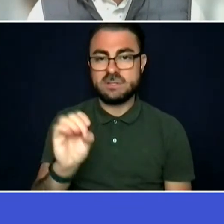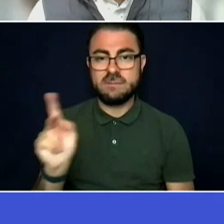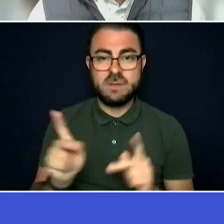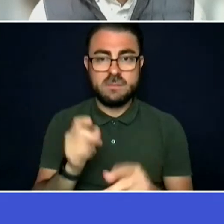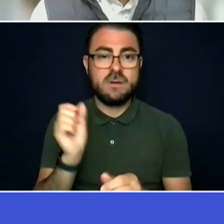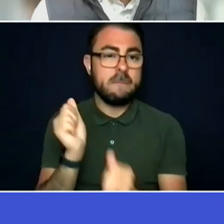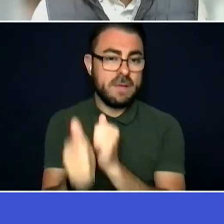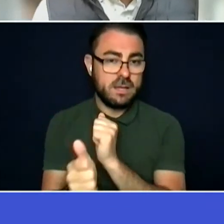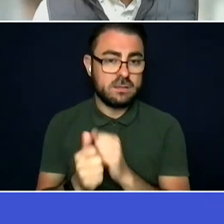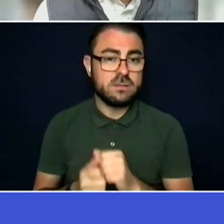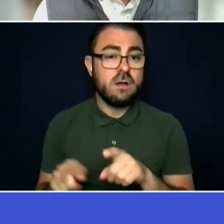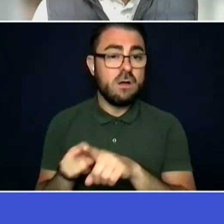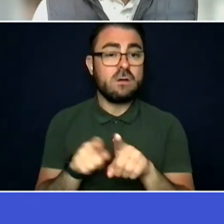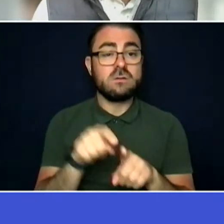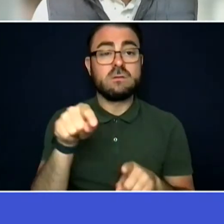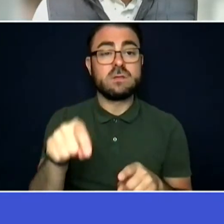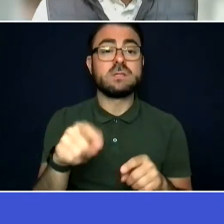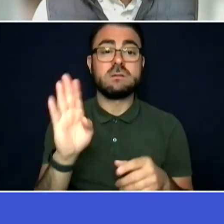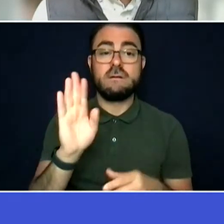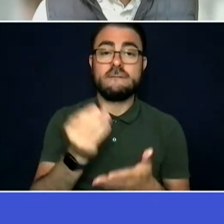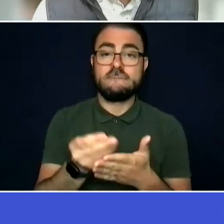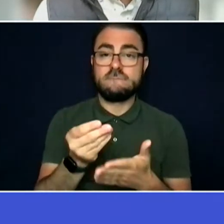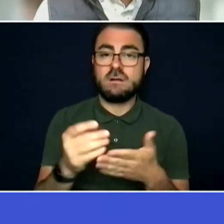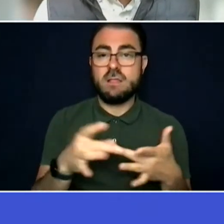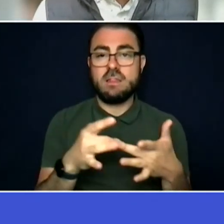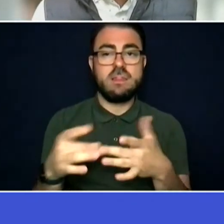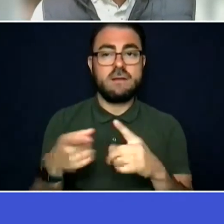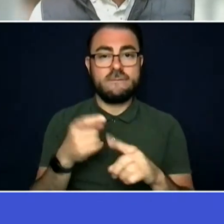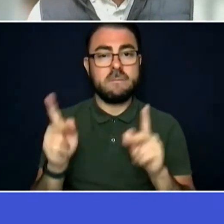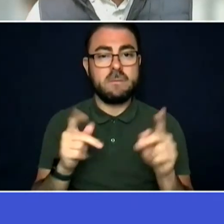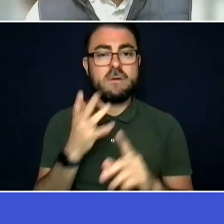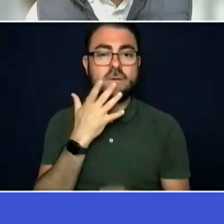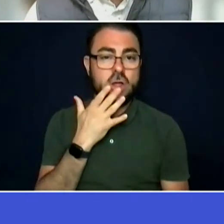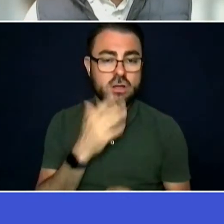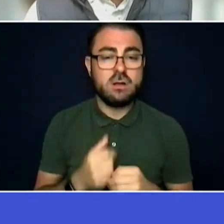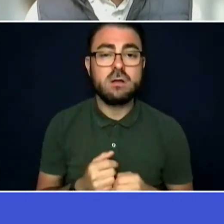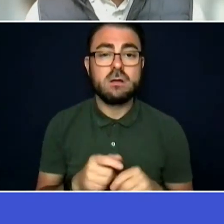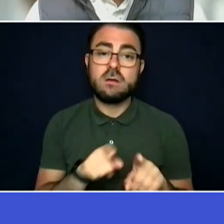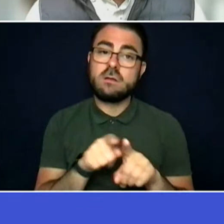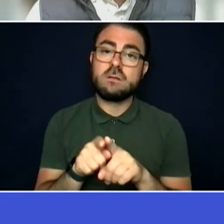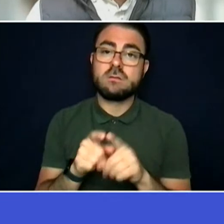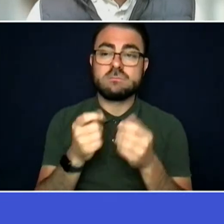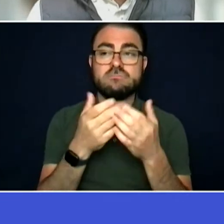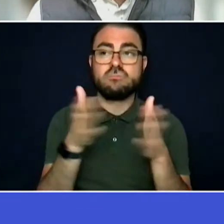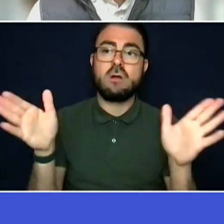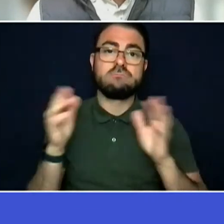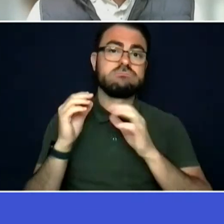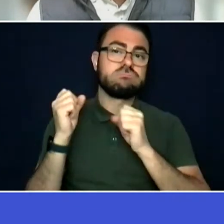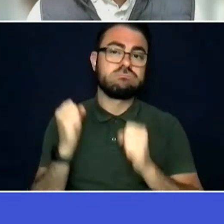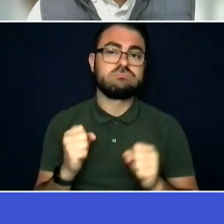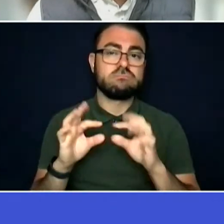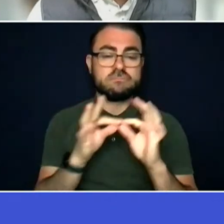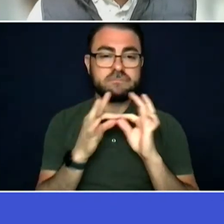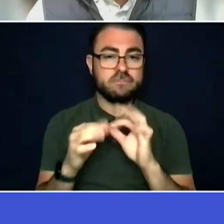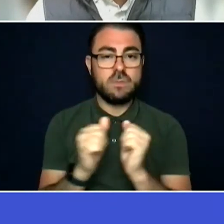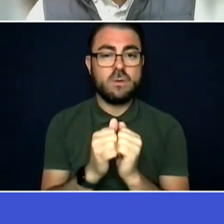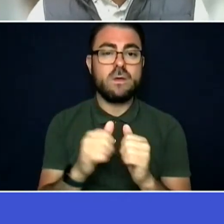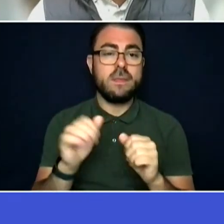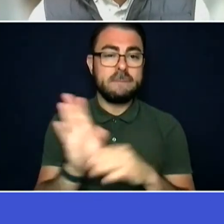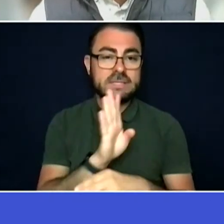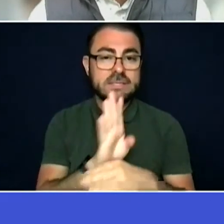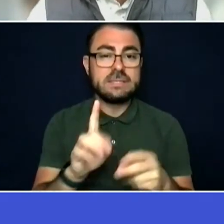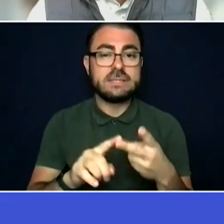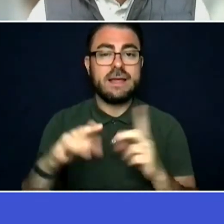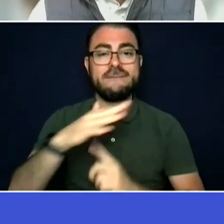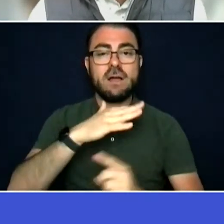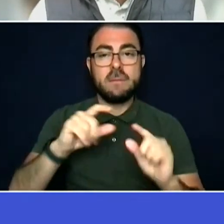by communities of color in the US as part of, though, a broad coalition with progressive businesses, labor, environmental groups, and many